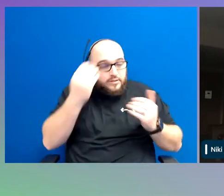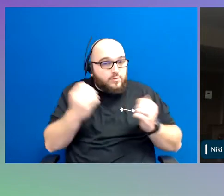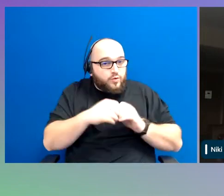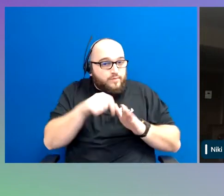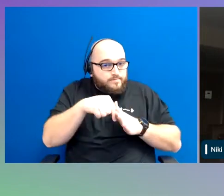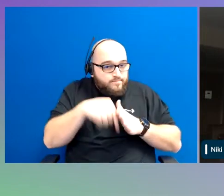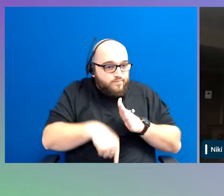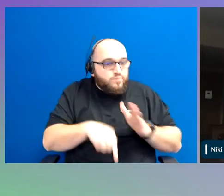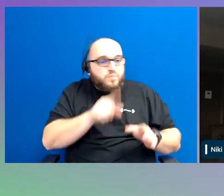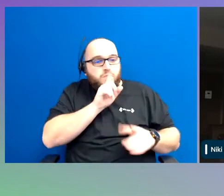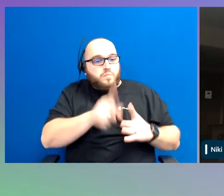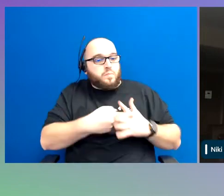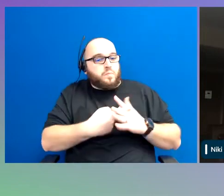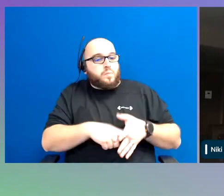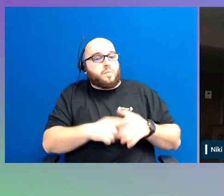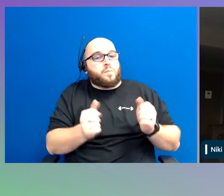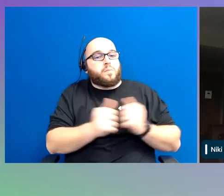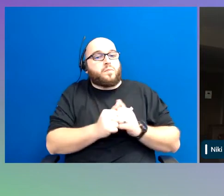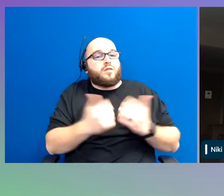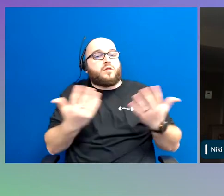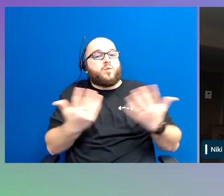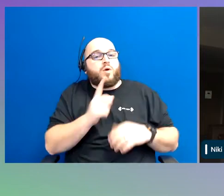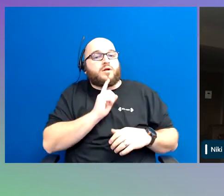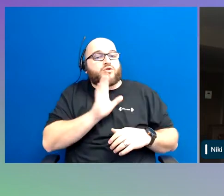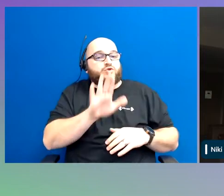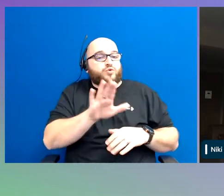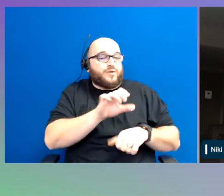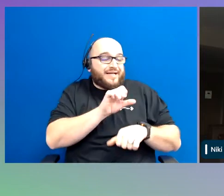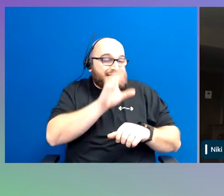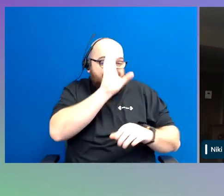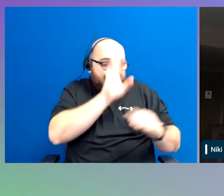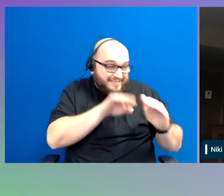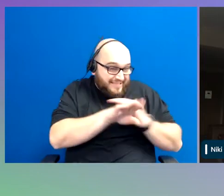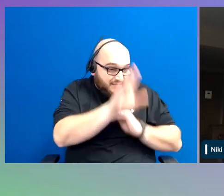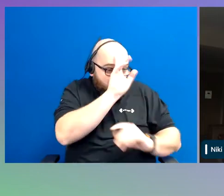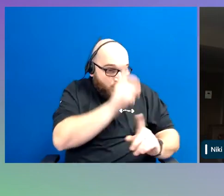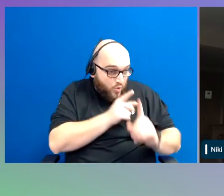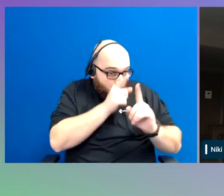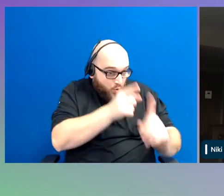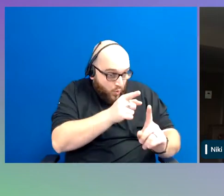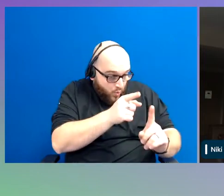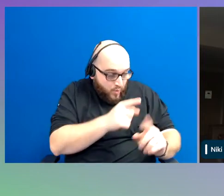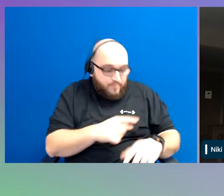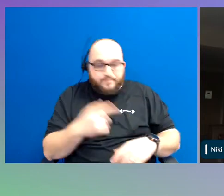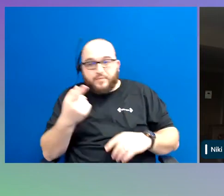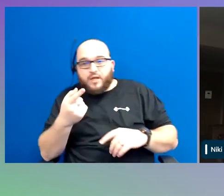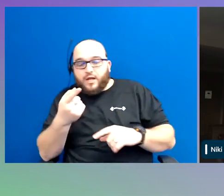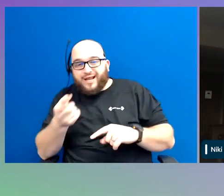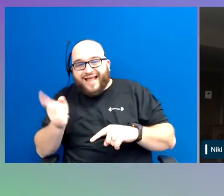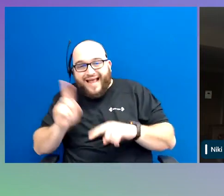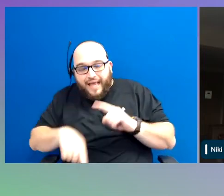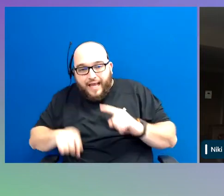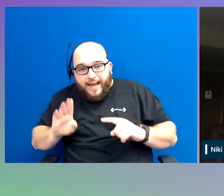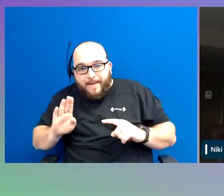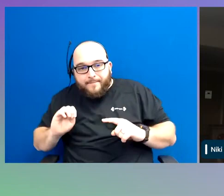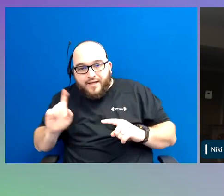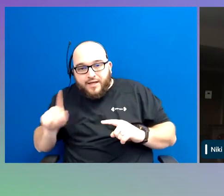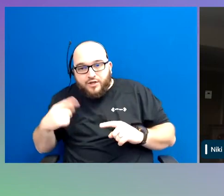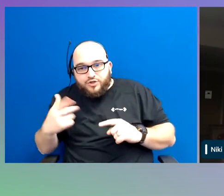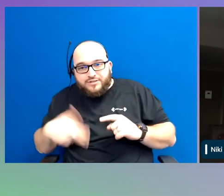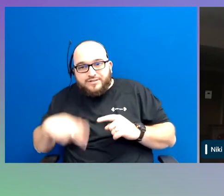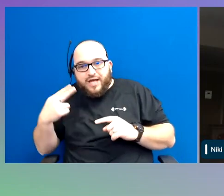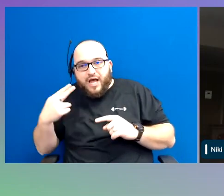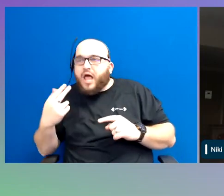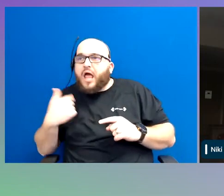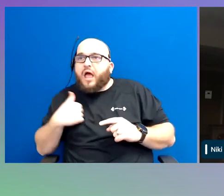really starts with what is the accessibility goal that you're working towards. And it cannot be just a very high level, we